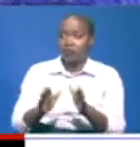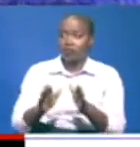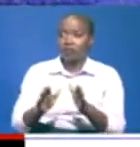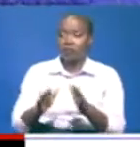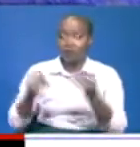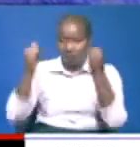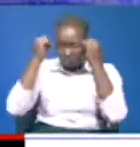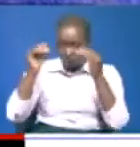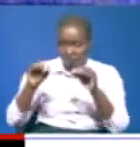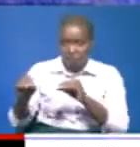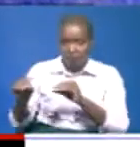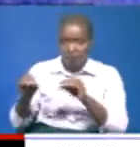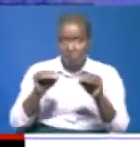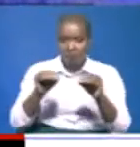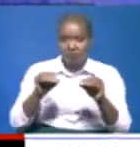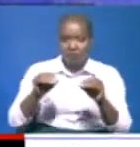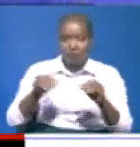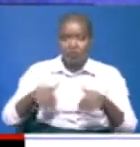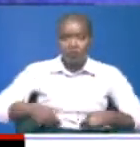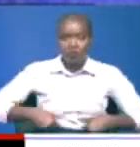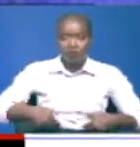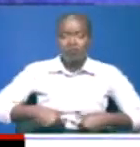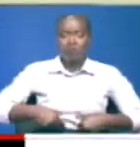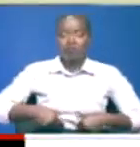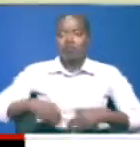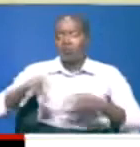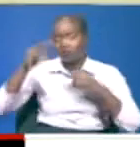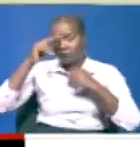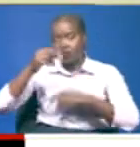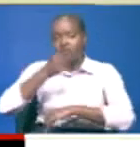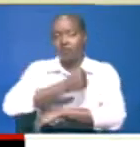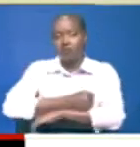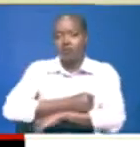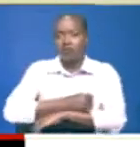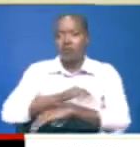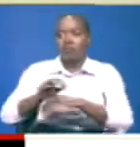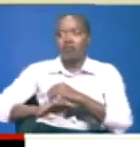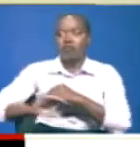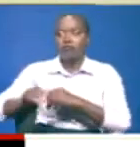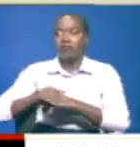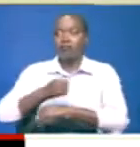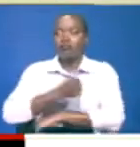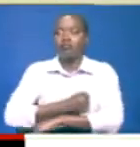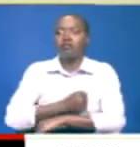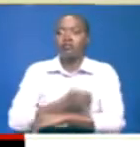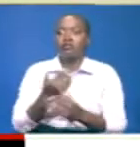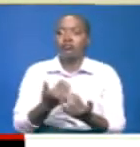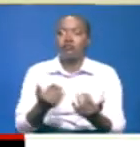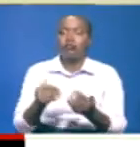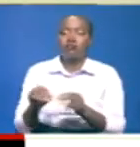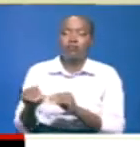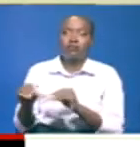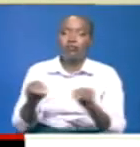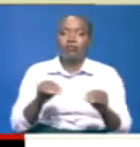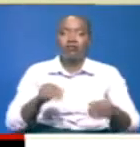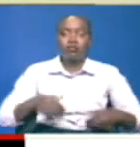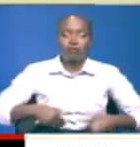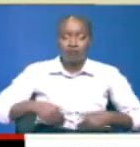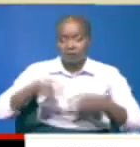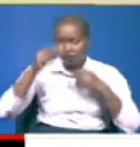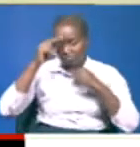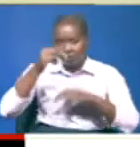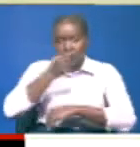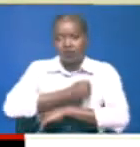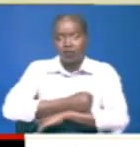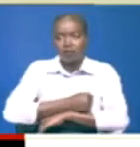junior secondary schools to be posted in the sub-county schools. We have the children who are transiting to junior secondary